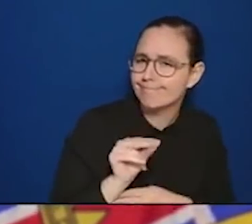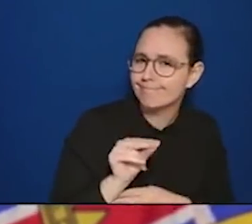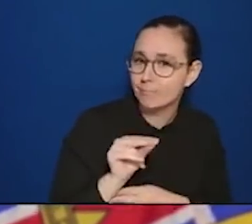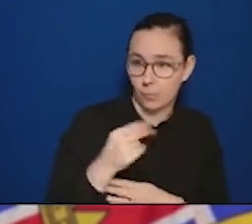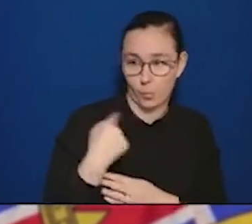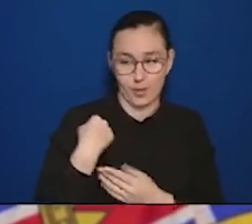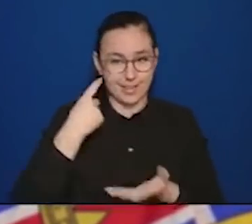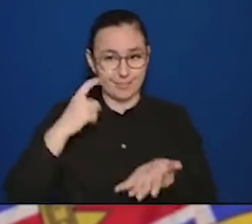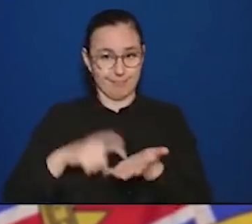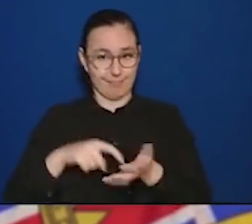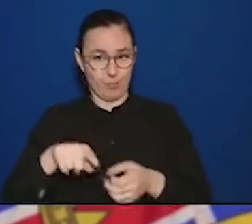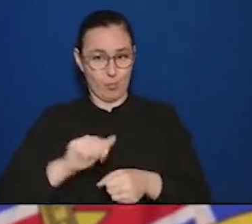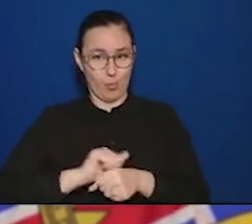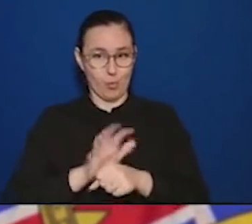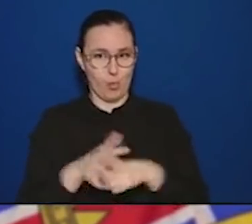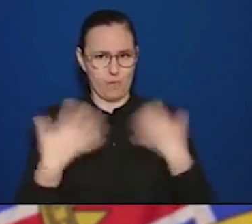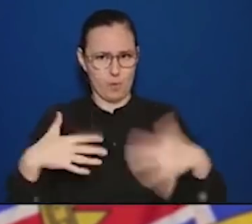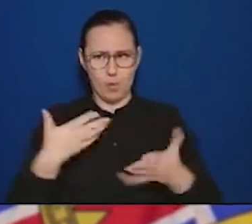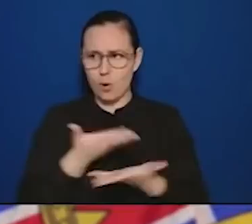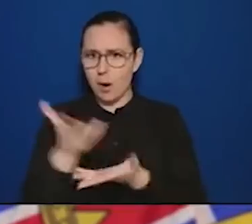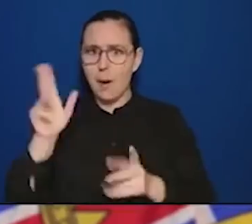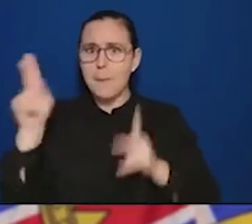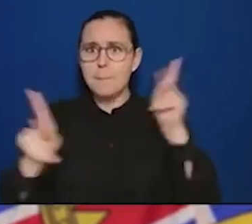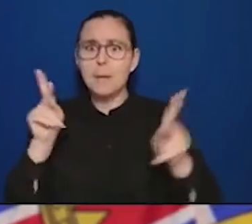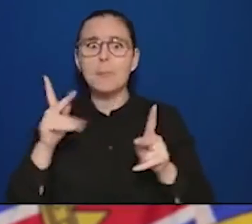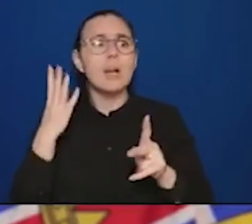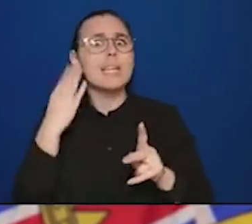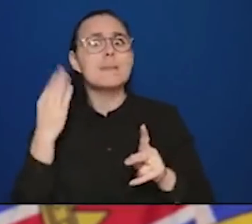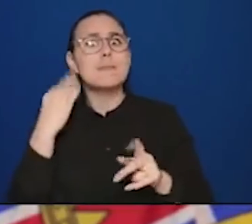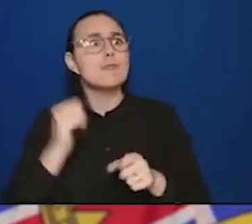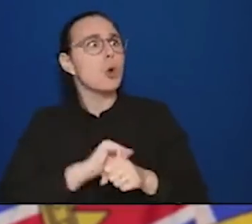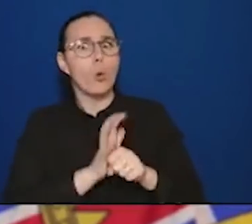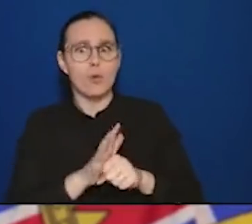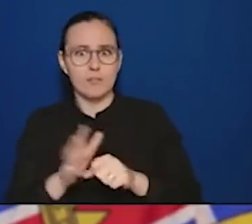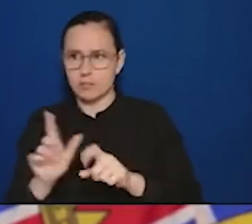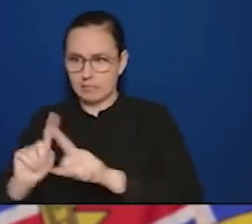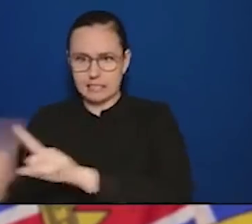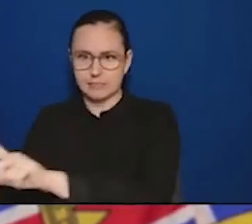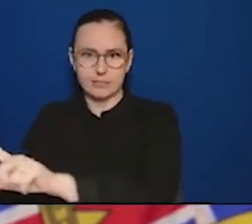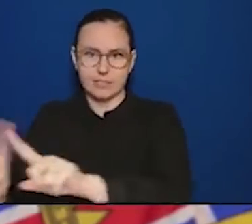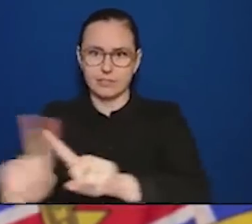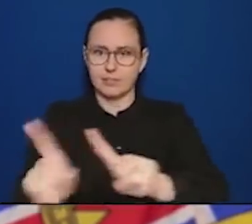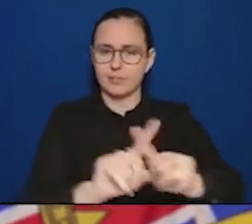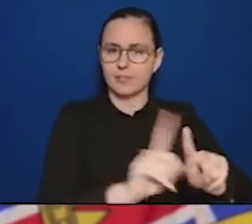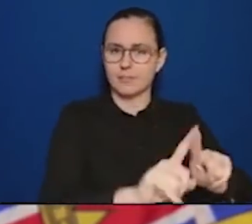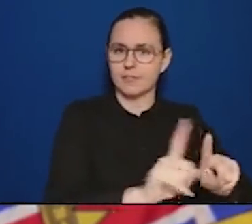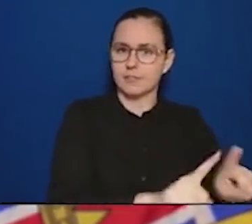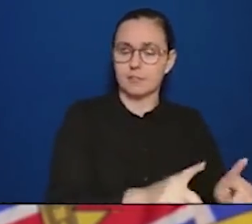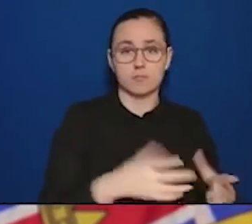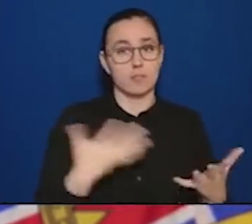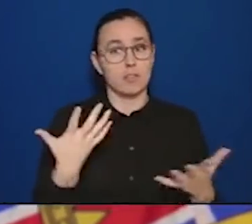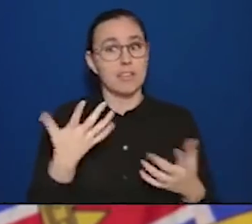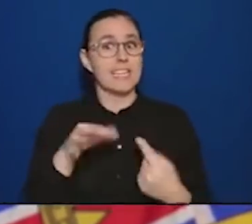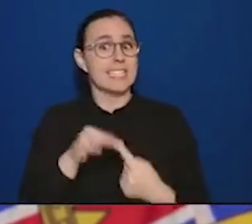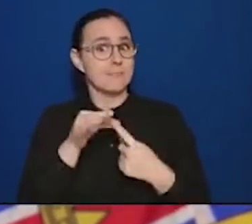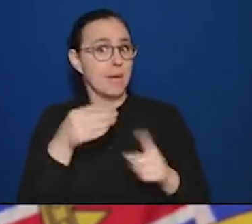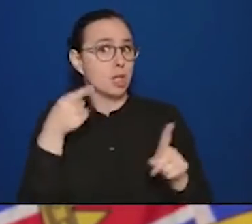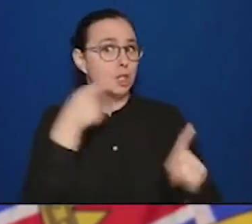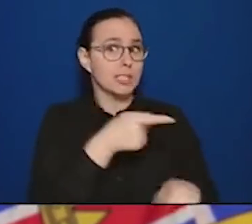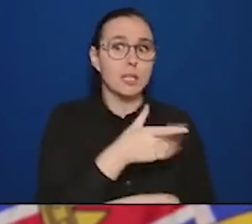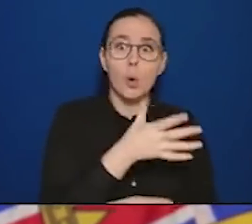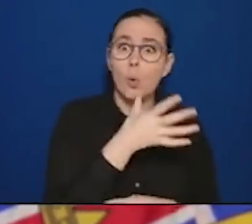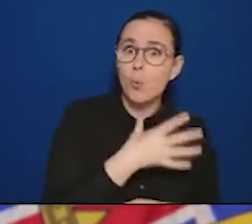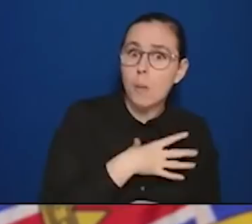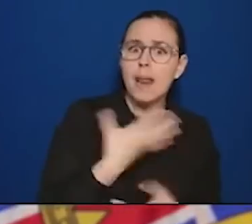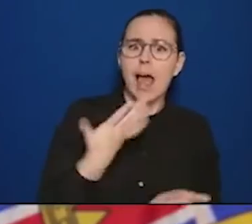quite different for different groups of people. For example, we know that women, marginalized populations, lower